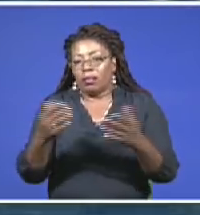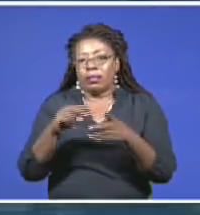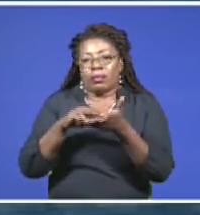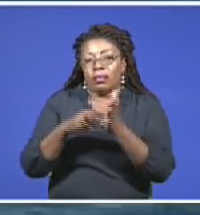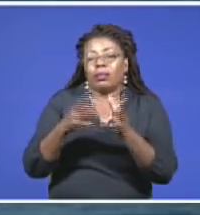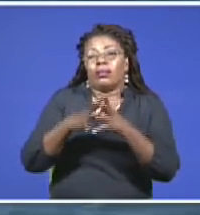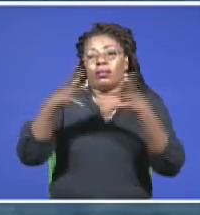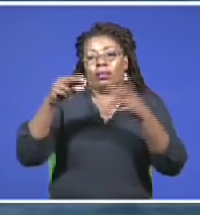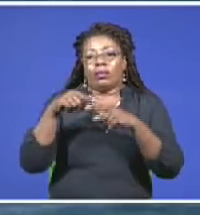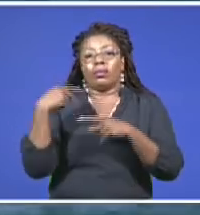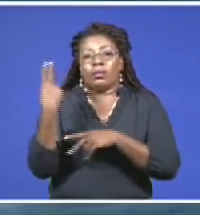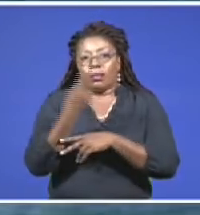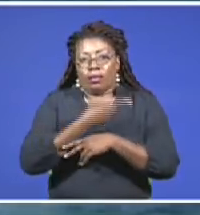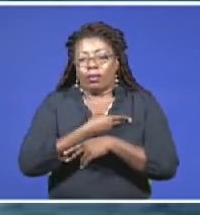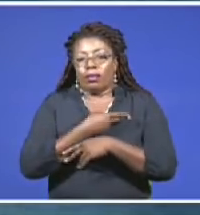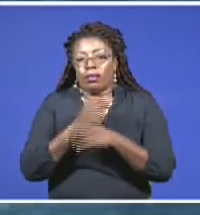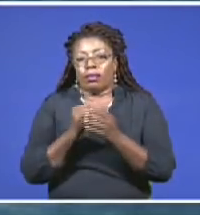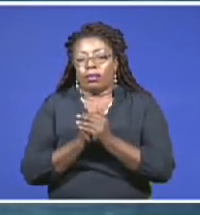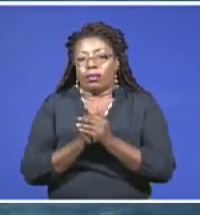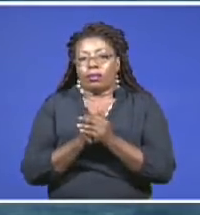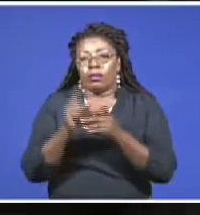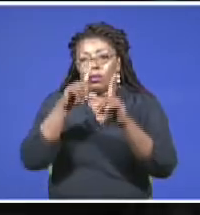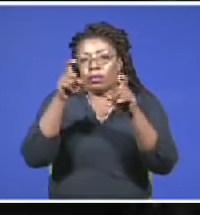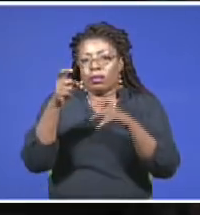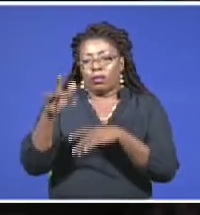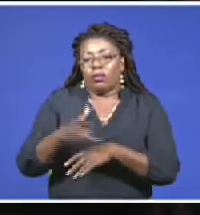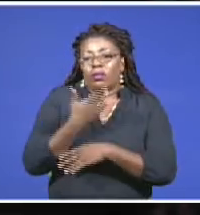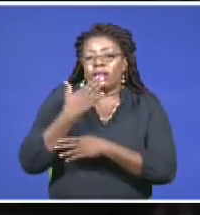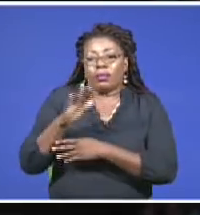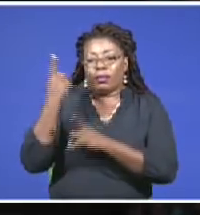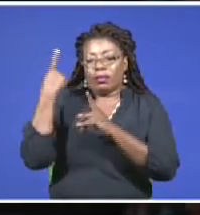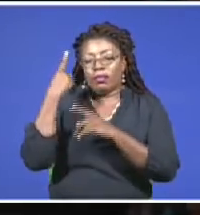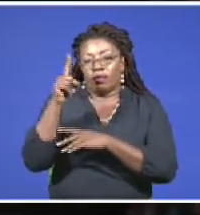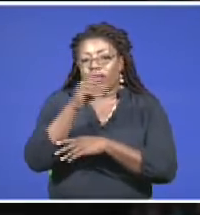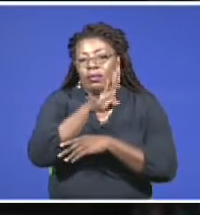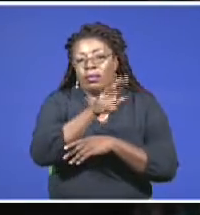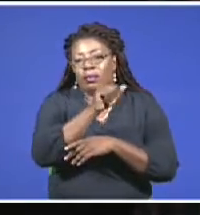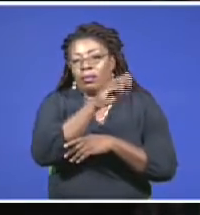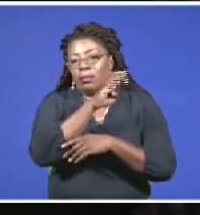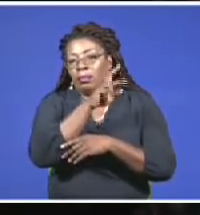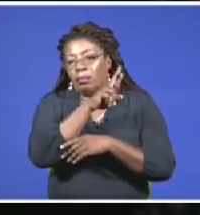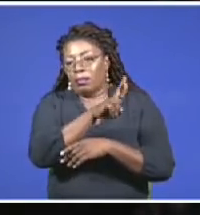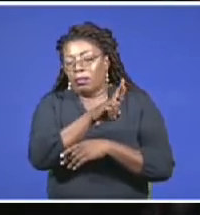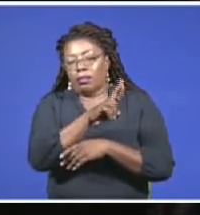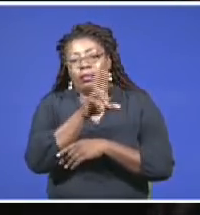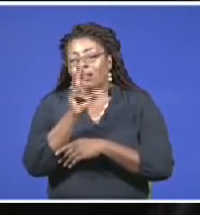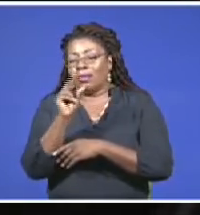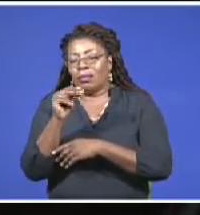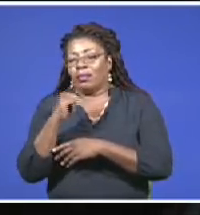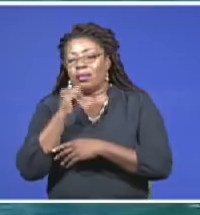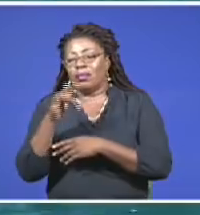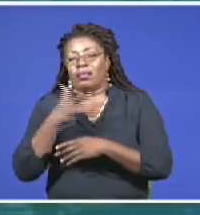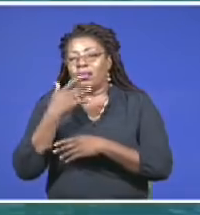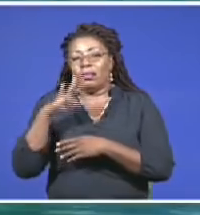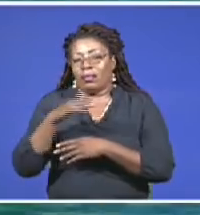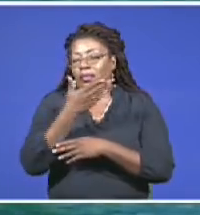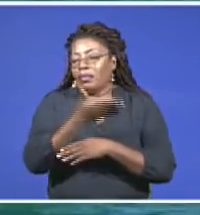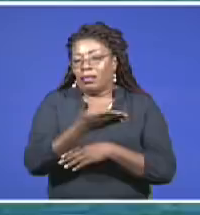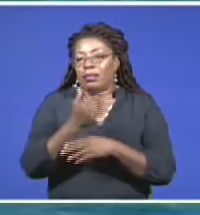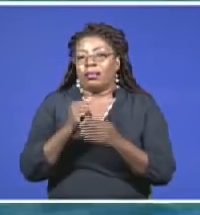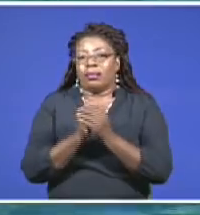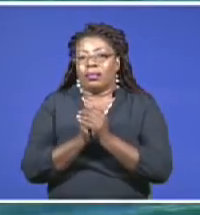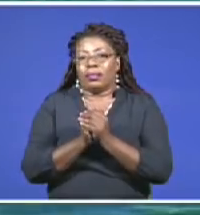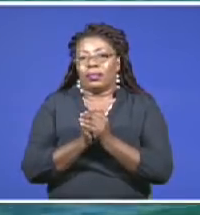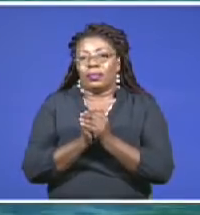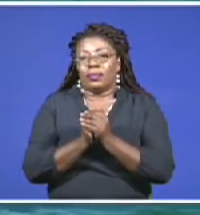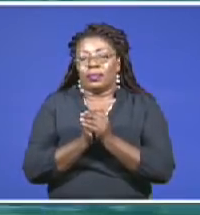heading into Georgetown. You feel bad for Barber? No, man, I don't feel bad for Barber. That's what it is, man. You put it up, you get it. Reporting for Zns